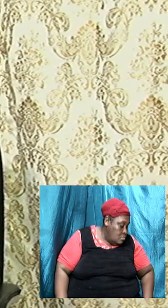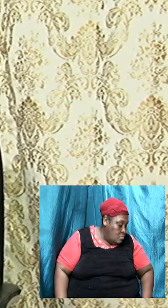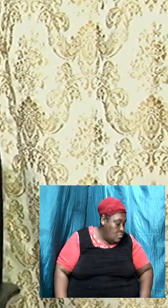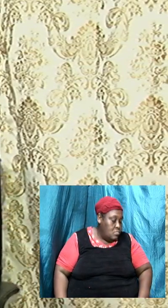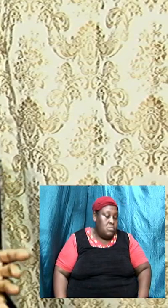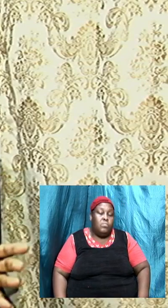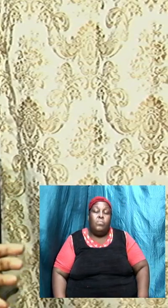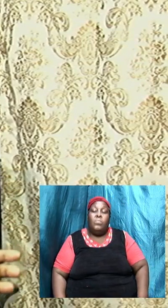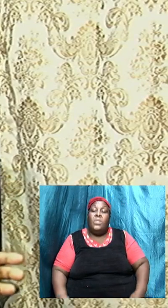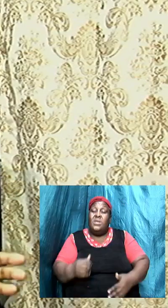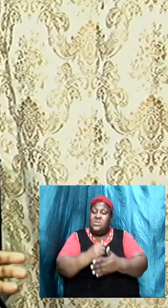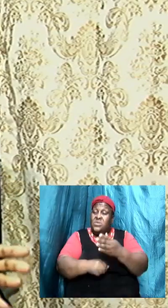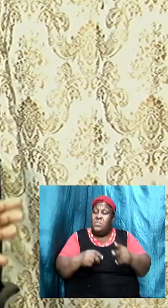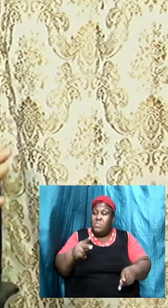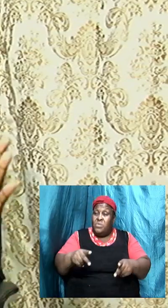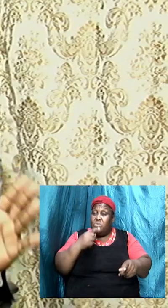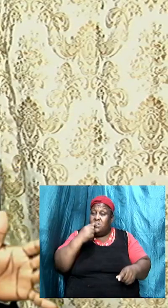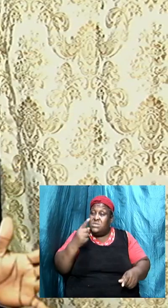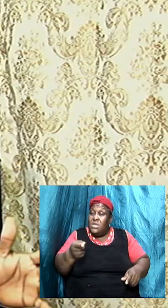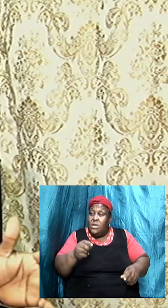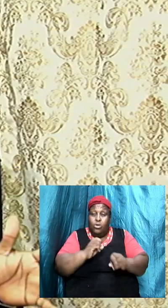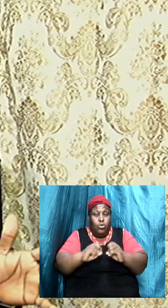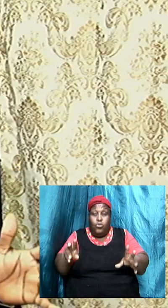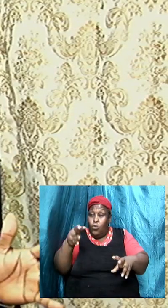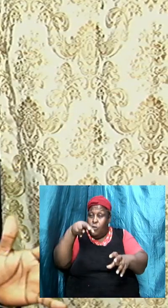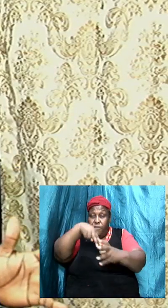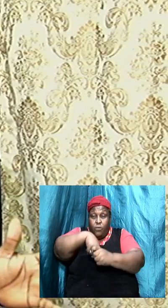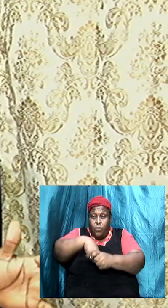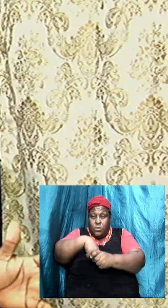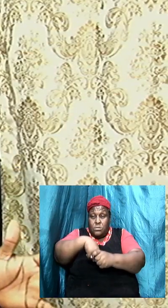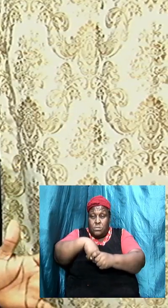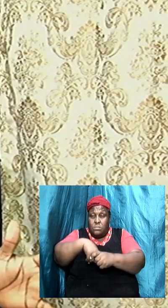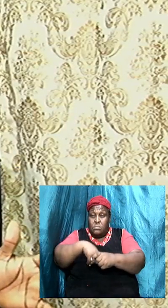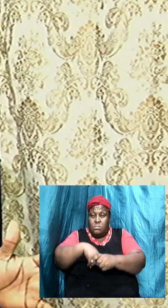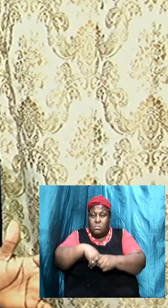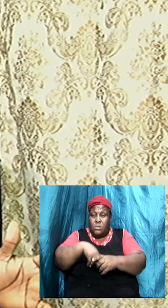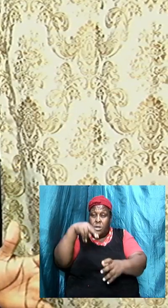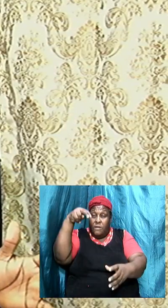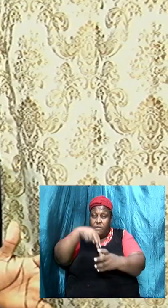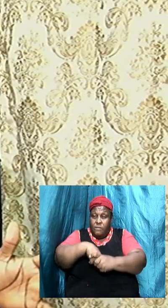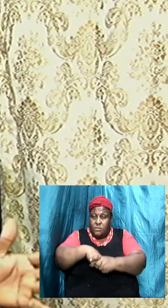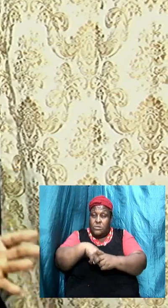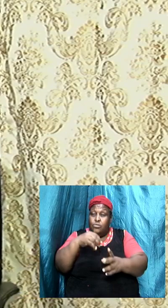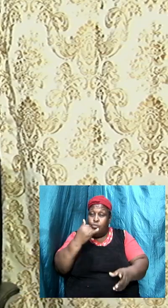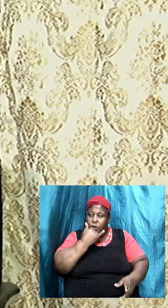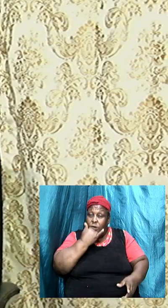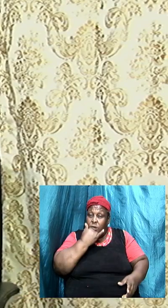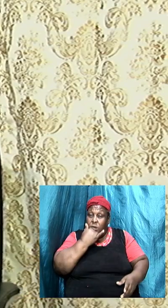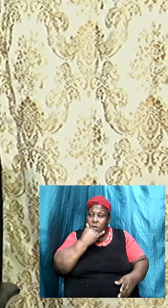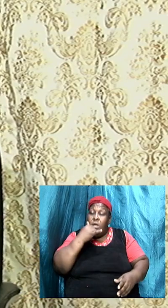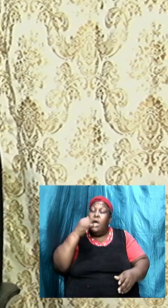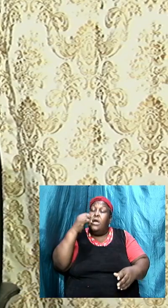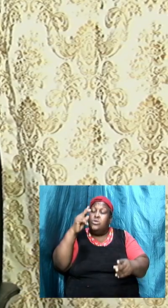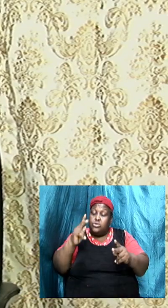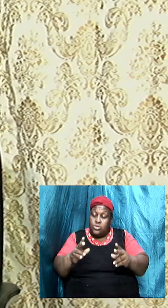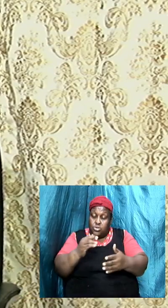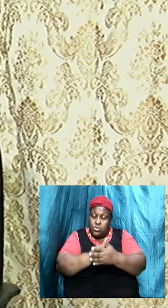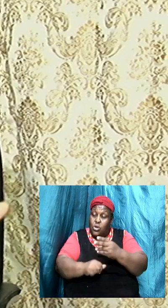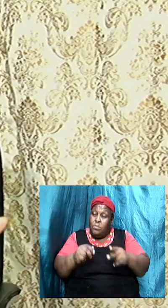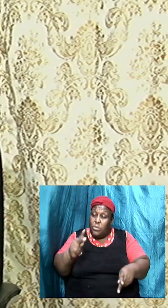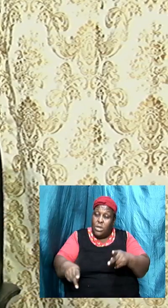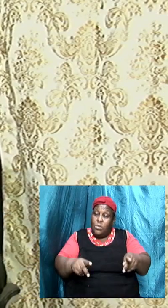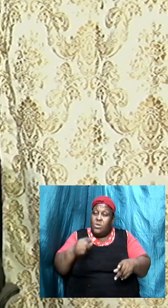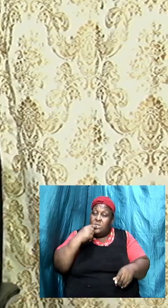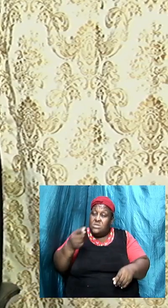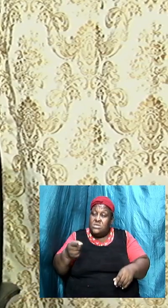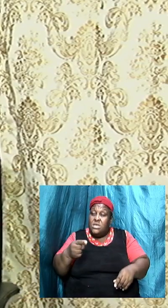So some folks will say that, look here, don't vote. Voting is wrong. And some folks will say, look here, it is